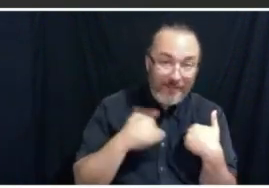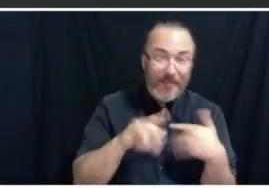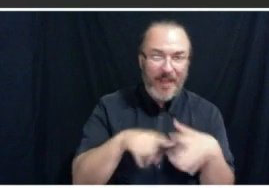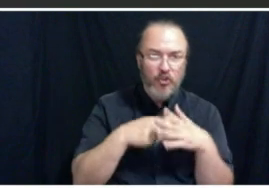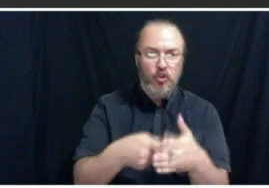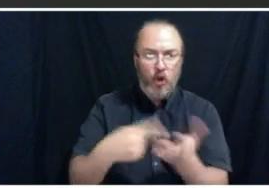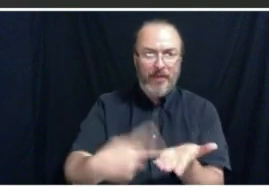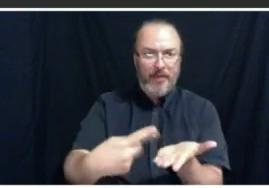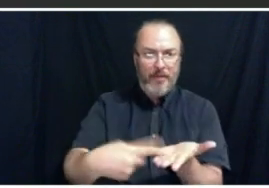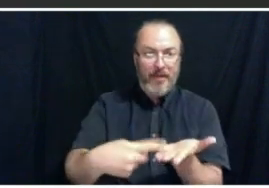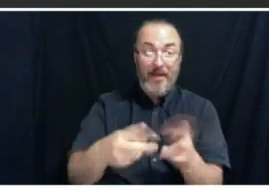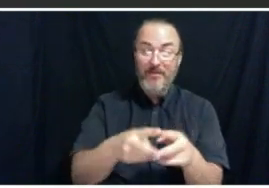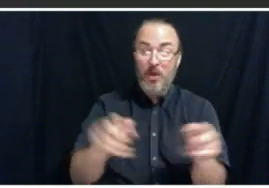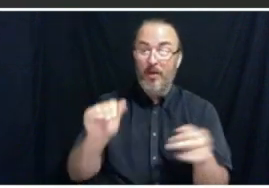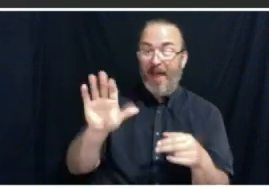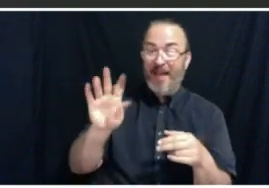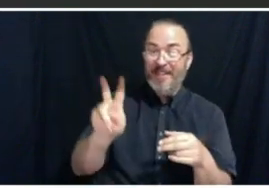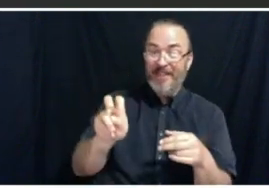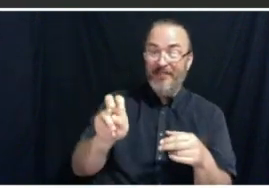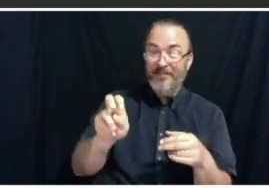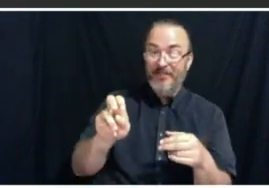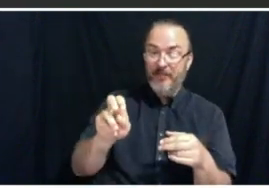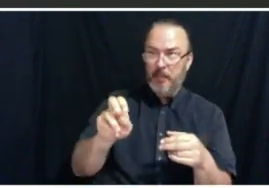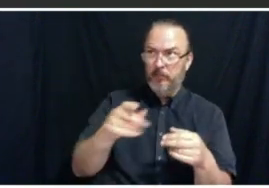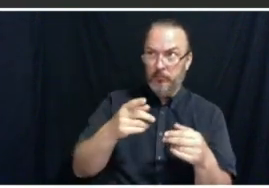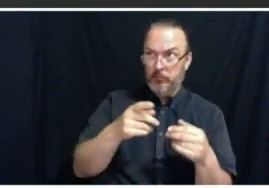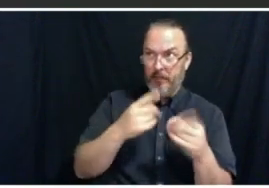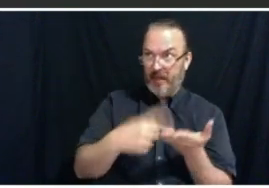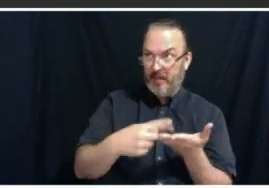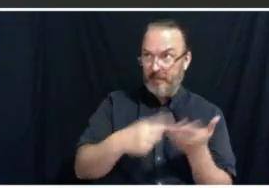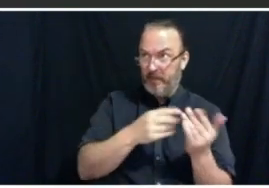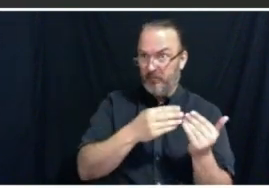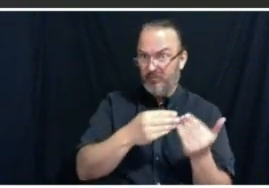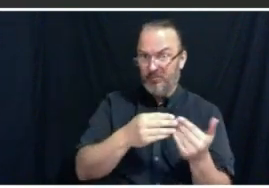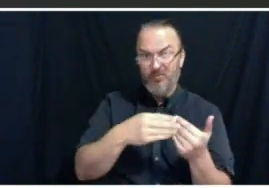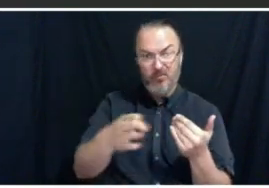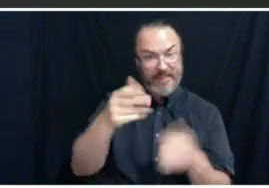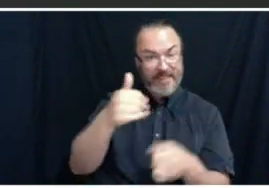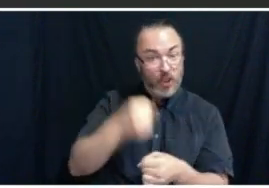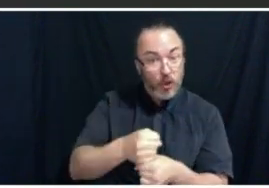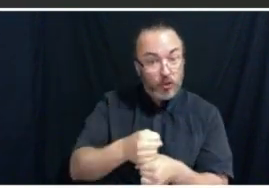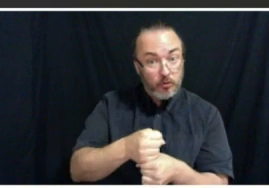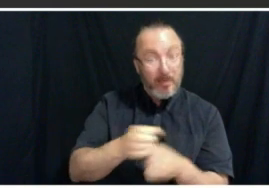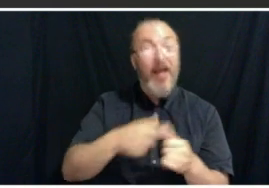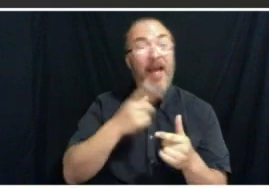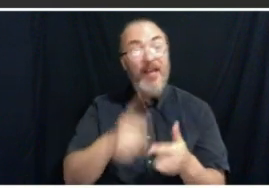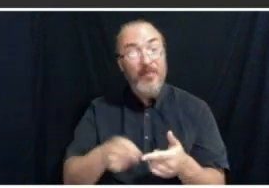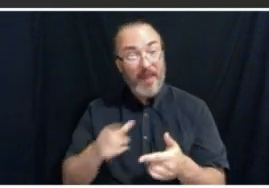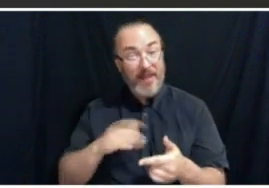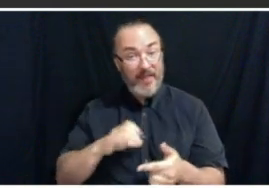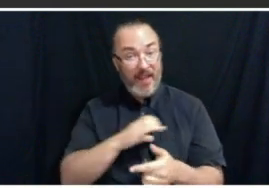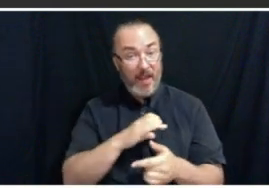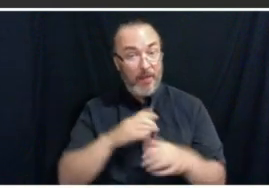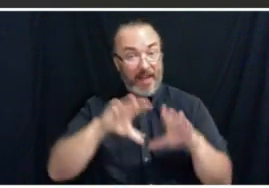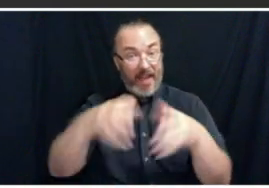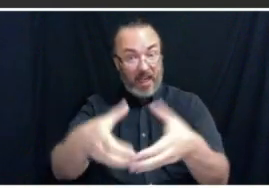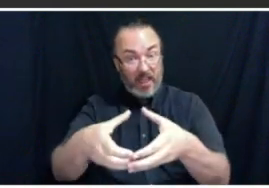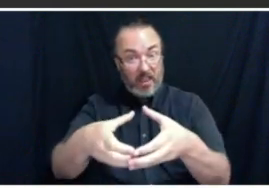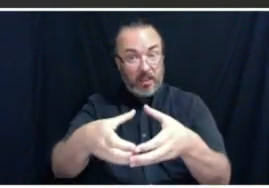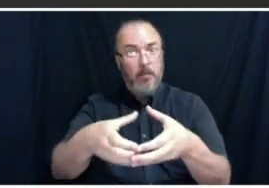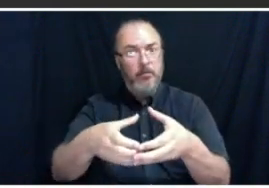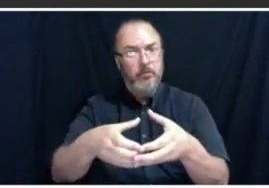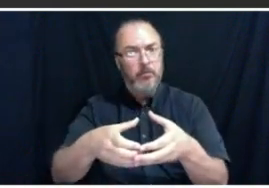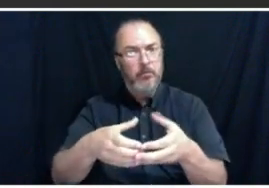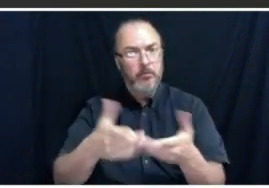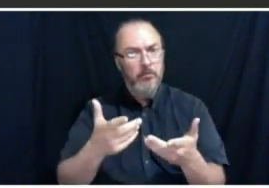active debate over a period of 10 years before the Committee on the Rights of Persons with Disabilities issued its General Comment 4 on the